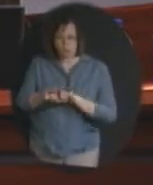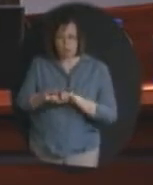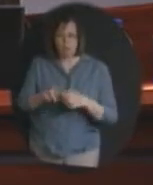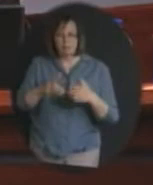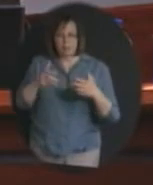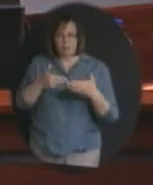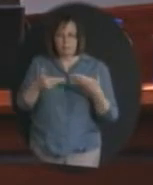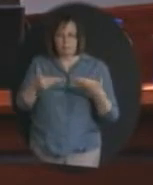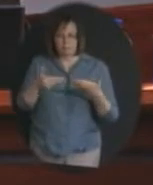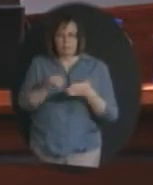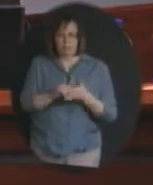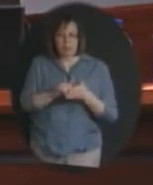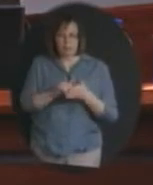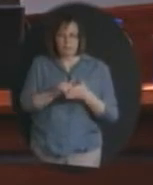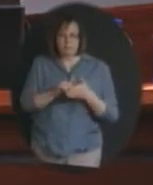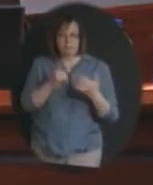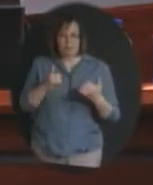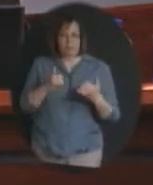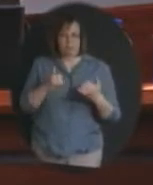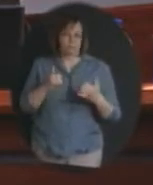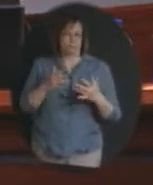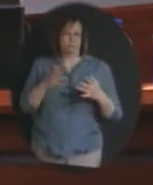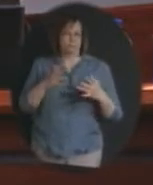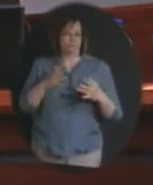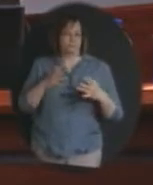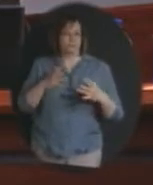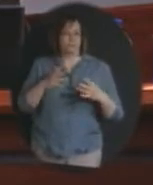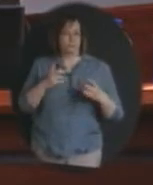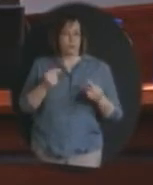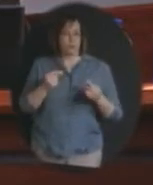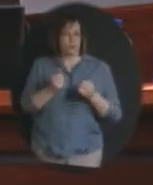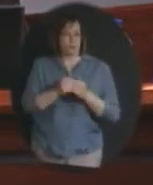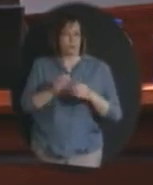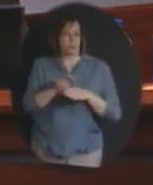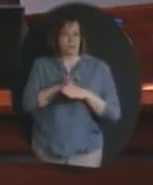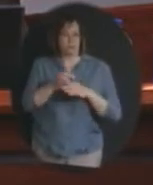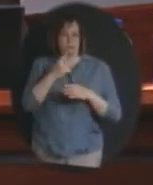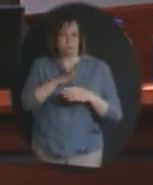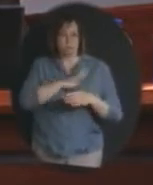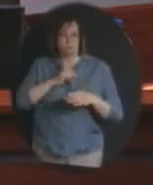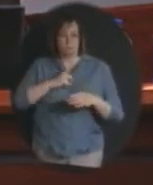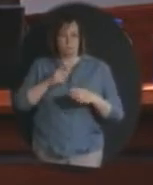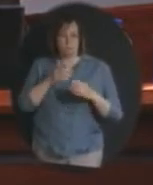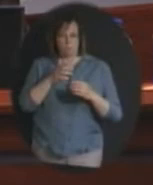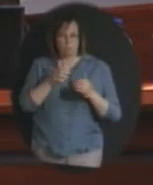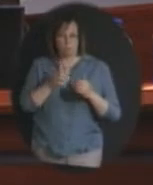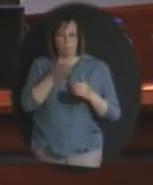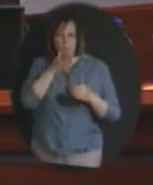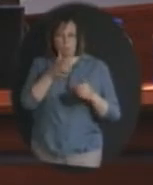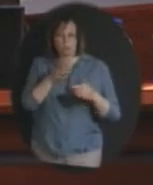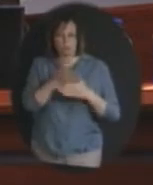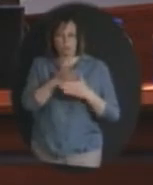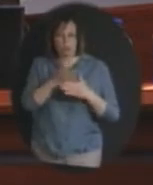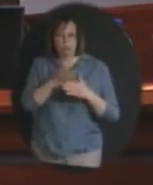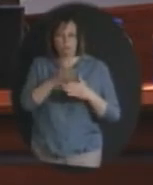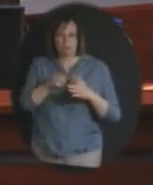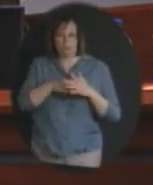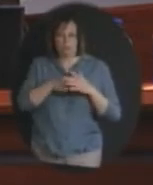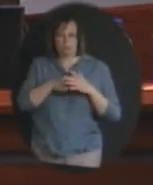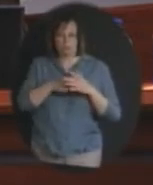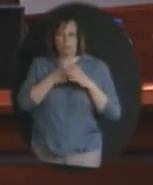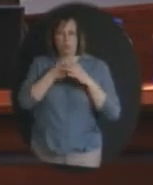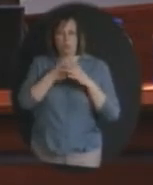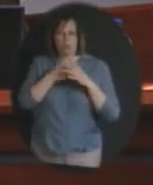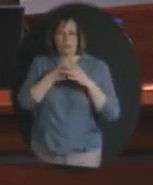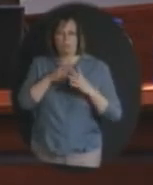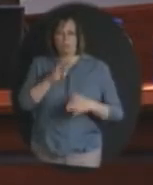of things that you now take for granted in terms of functioning as a board, but we'll certainly share that as we begin to orient Brent to